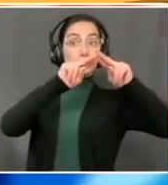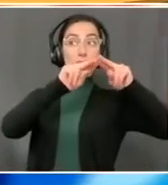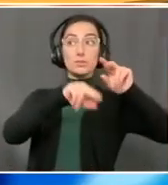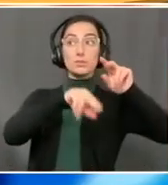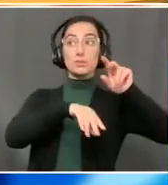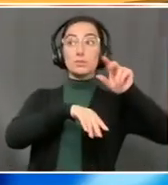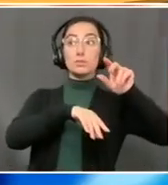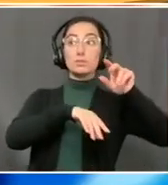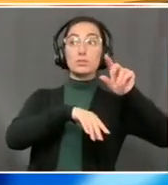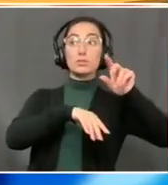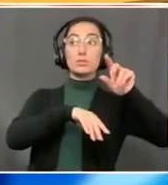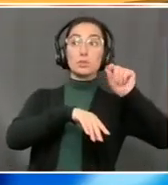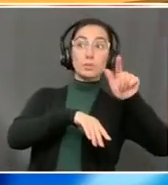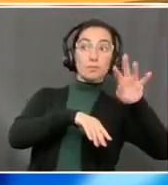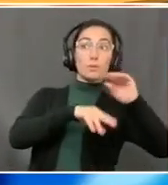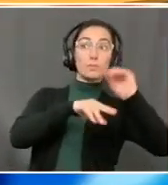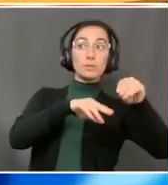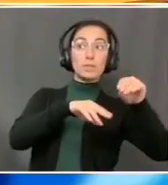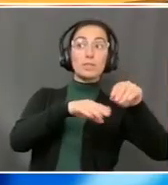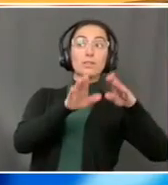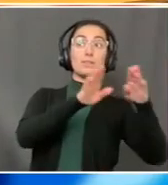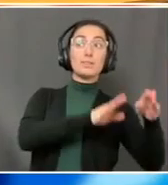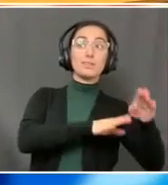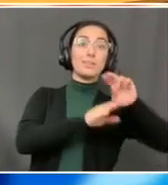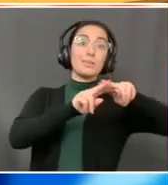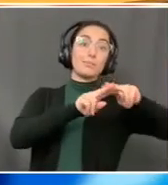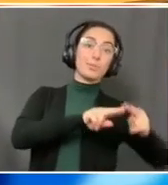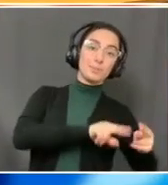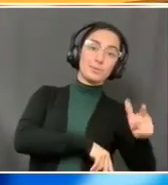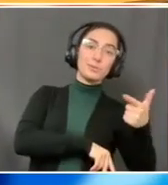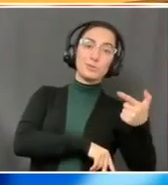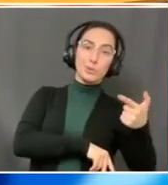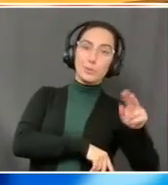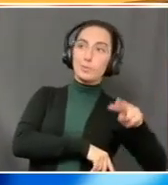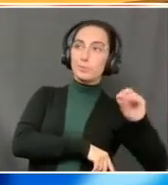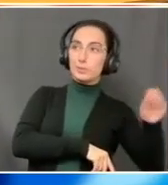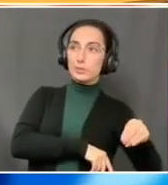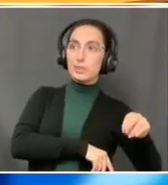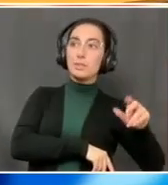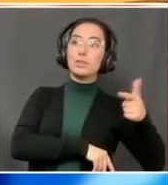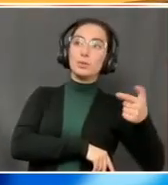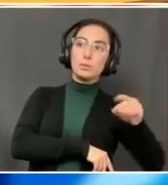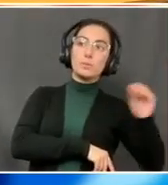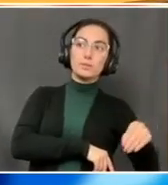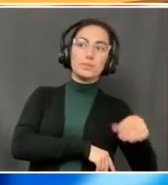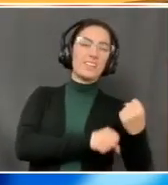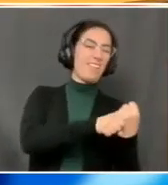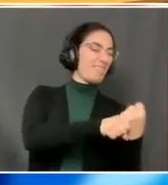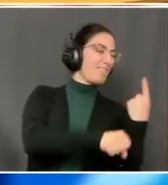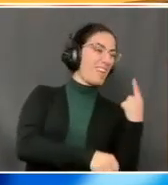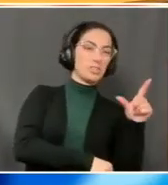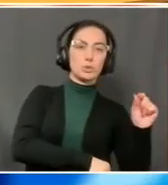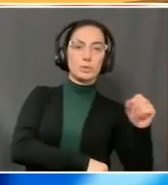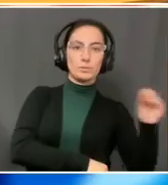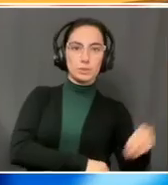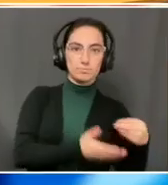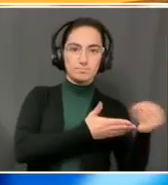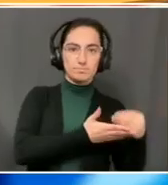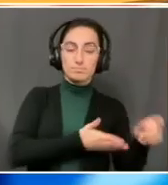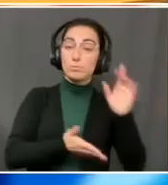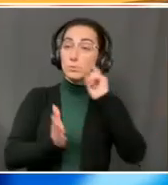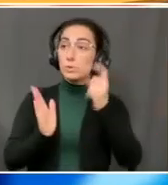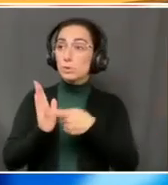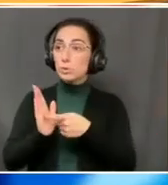20%. And this is, I think, if you looked at most school districts, you would likely see a very similar trend, a substantial increase in the